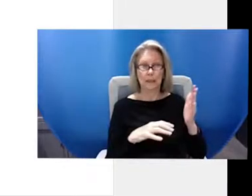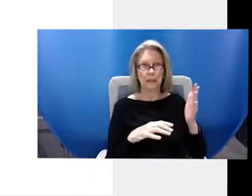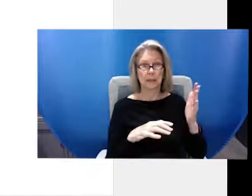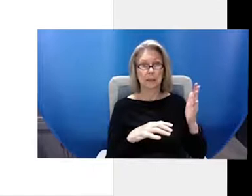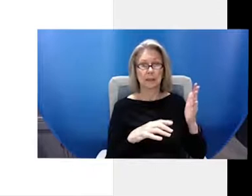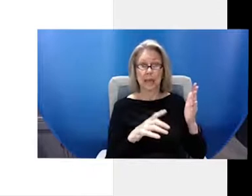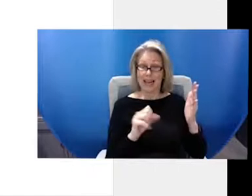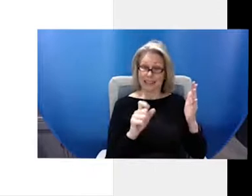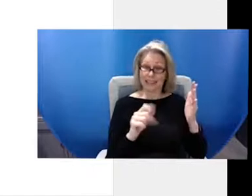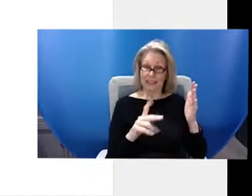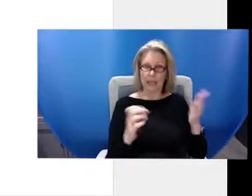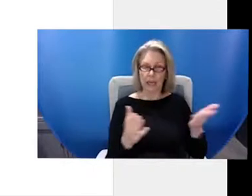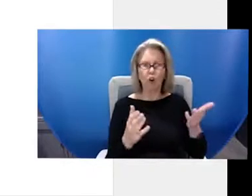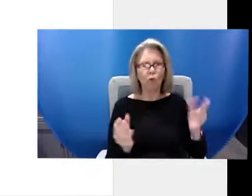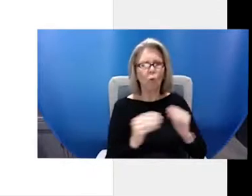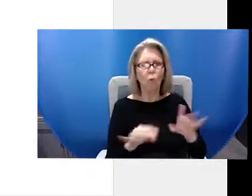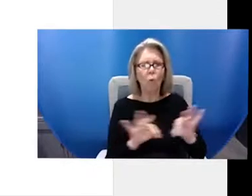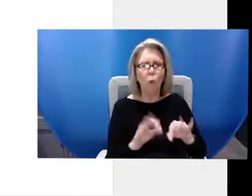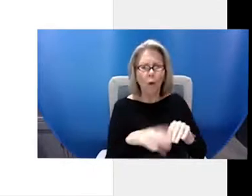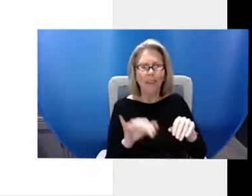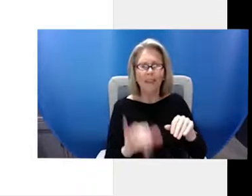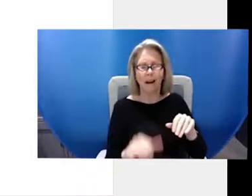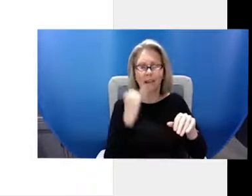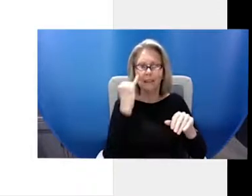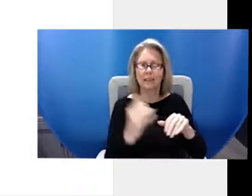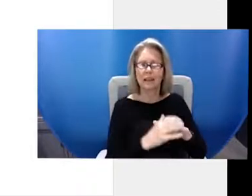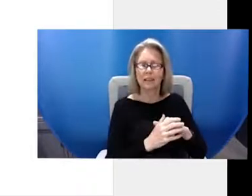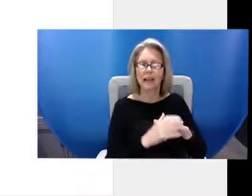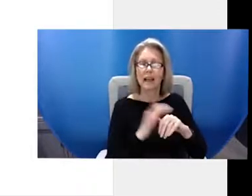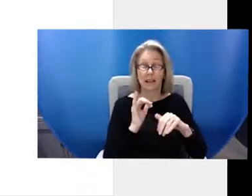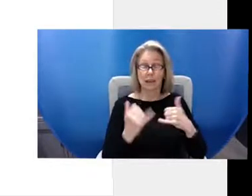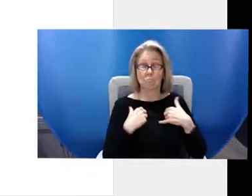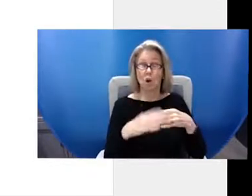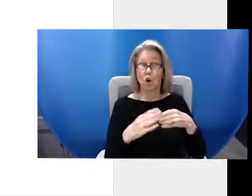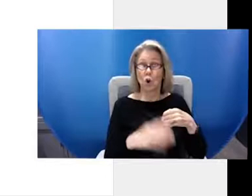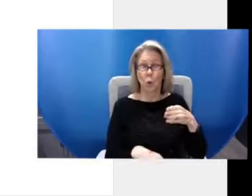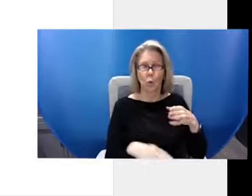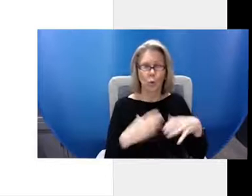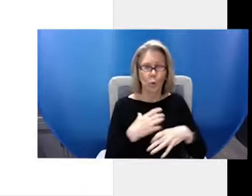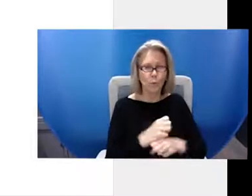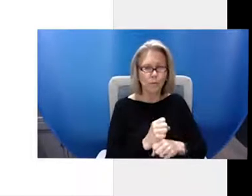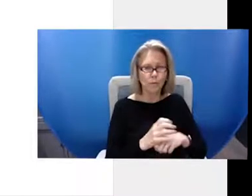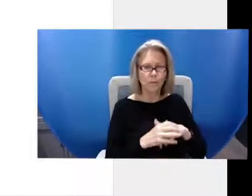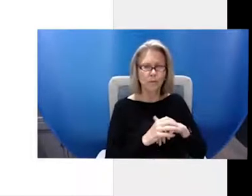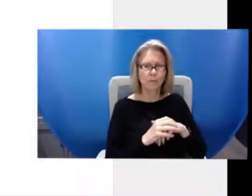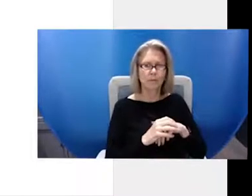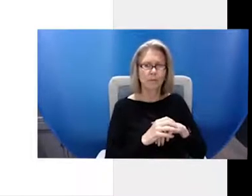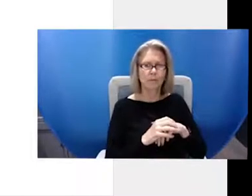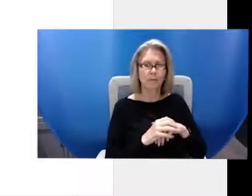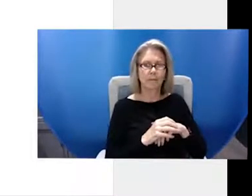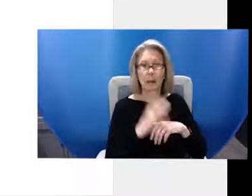what is at stake here is much more than that. The other day I was speaking to, and this is where I conclude,